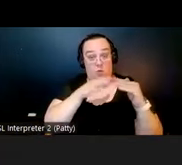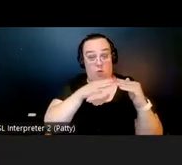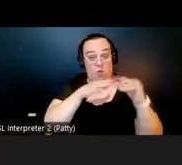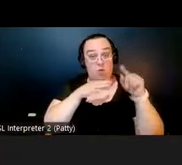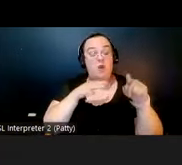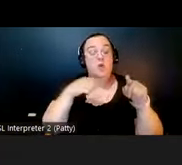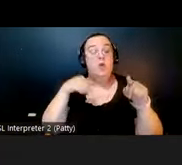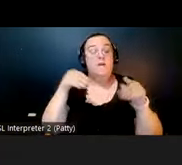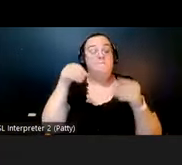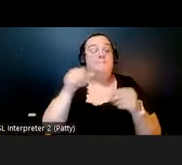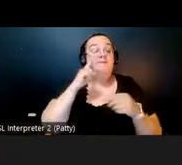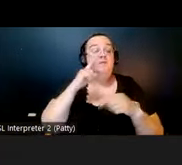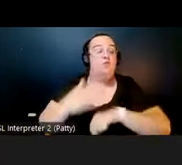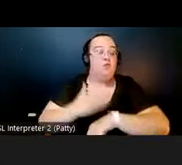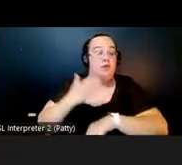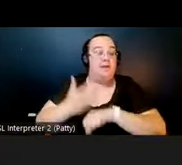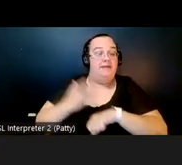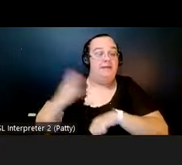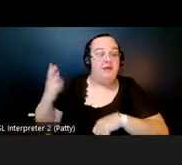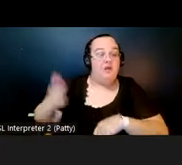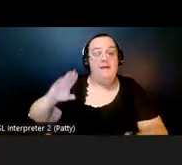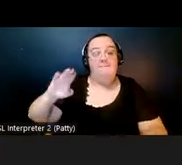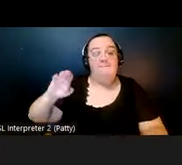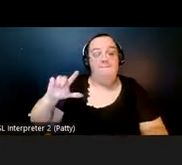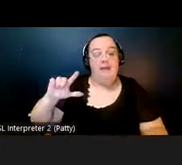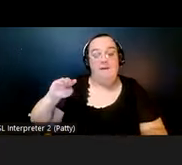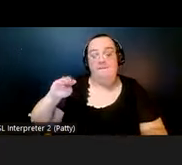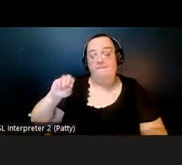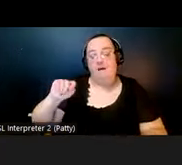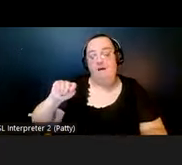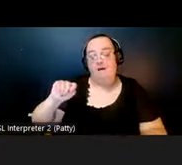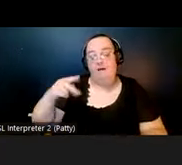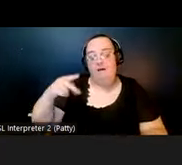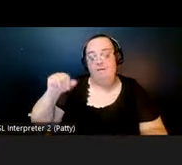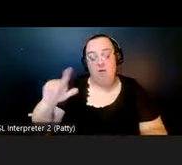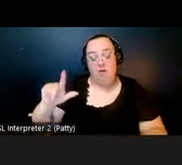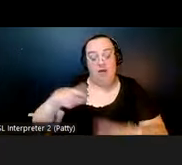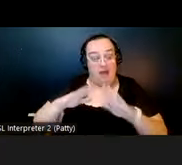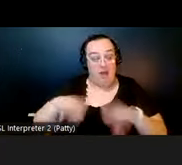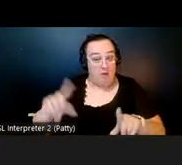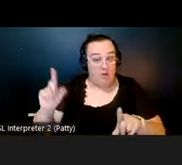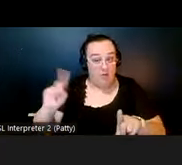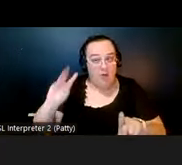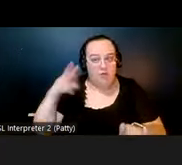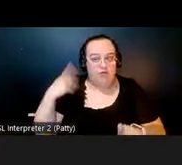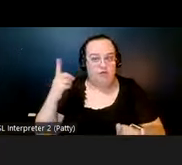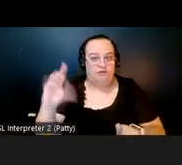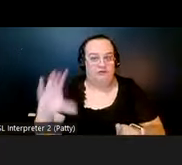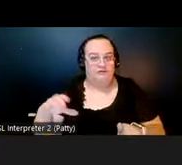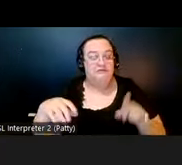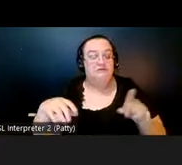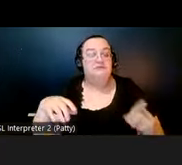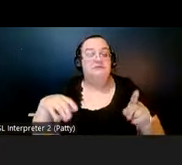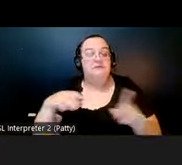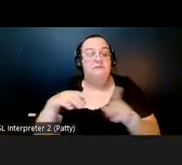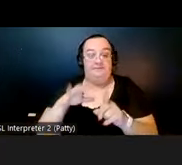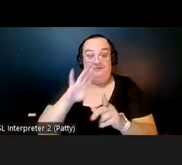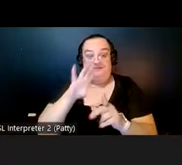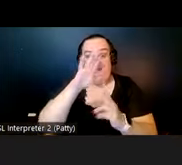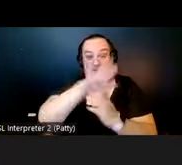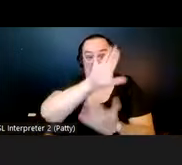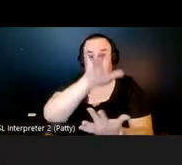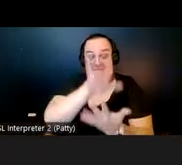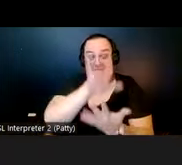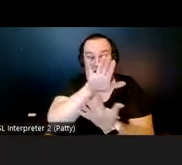funded a rehabilitation of the historic Belmont Hall House in Washington, D.C. The top center,